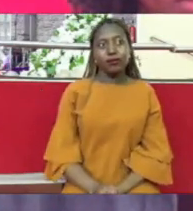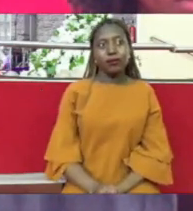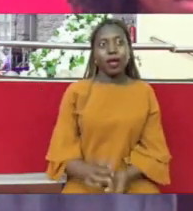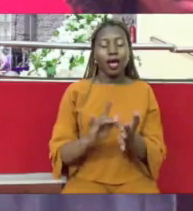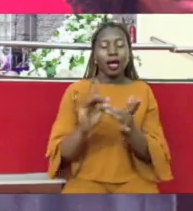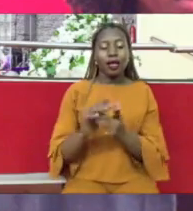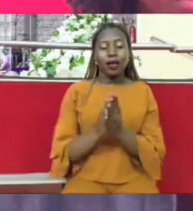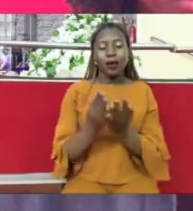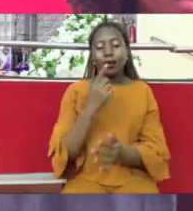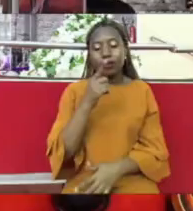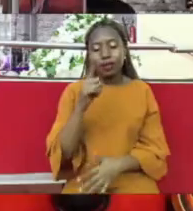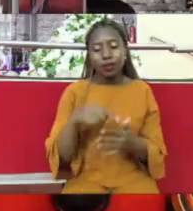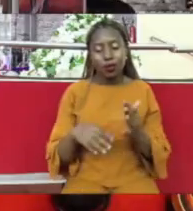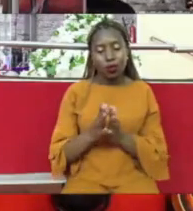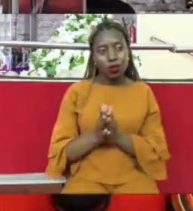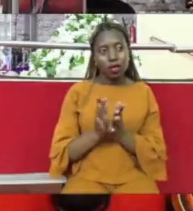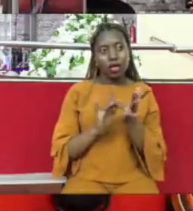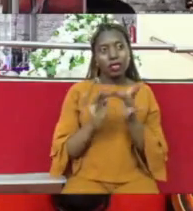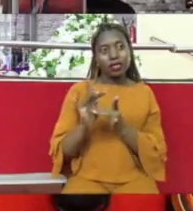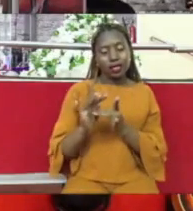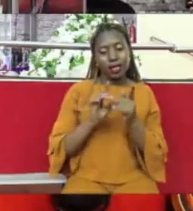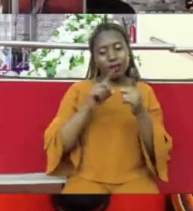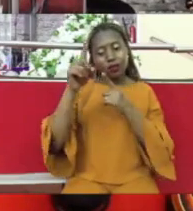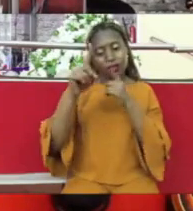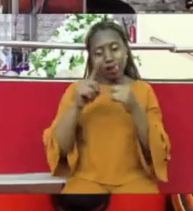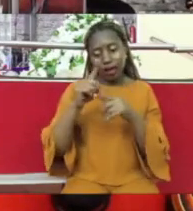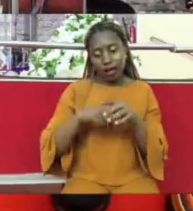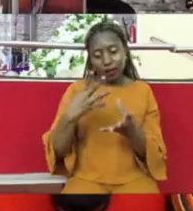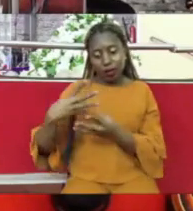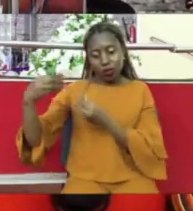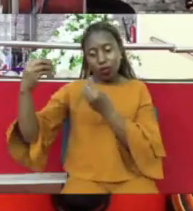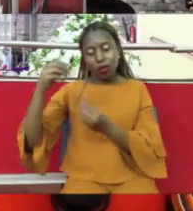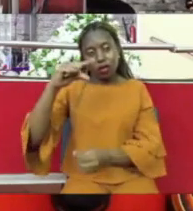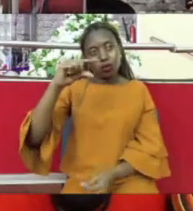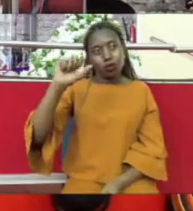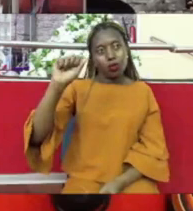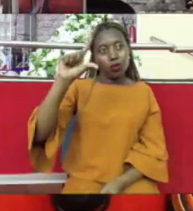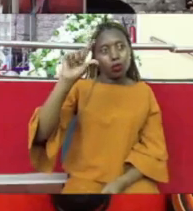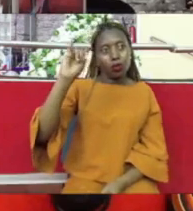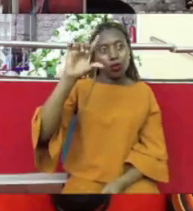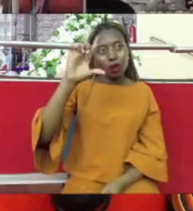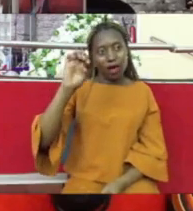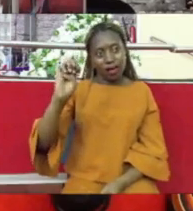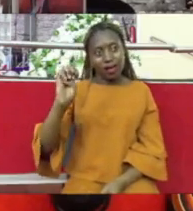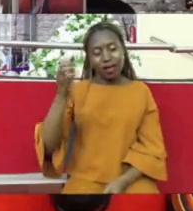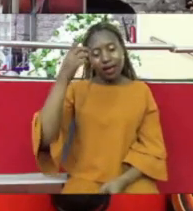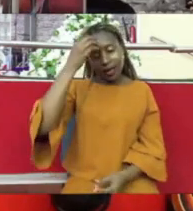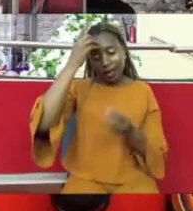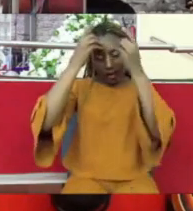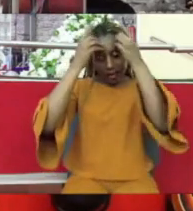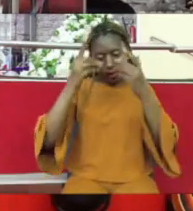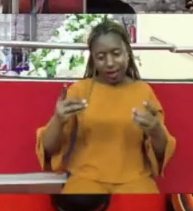says that Jesus, in his tour when he was going to Galilee, he decided that though he was a Jew, he was going to